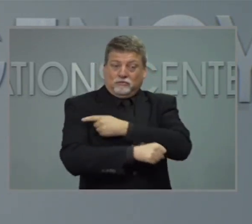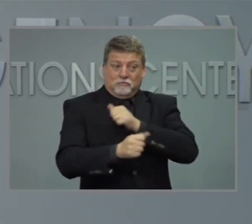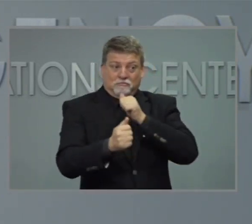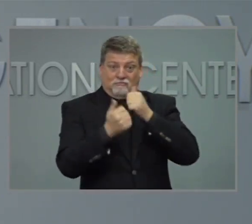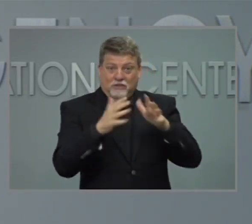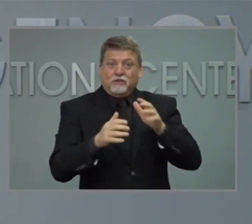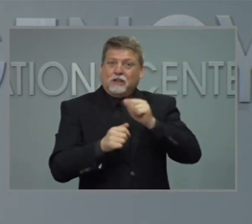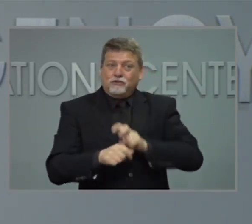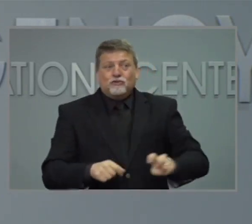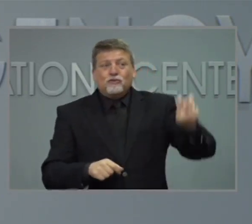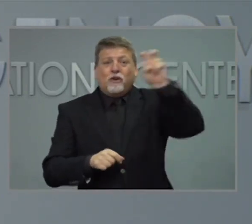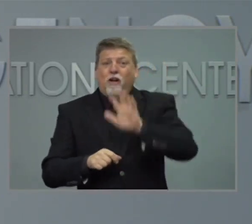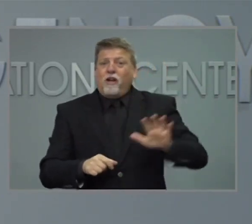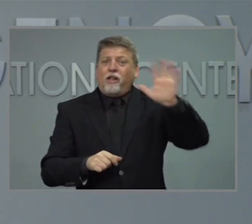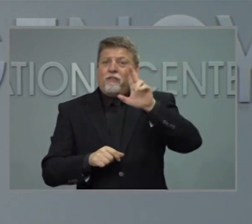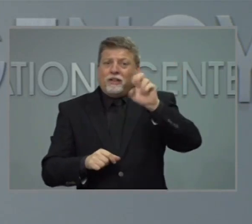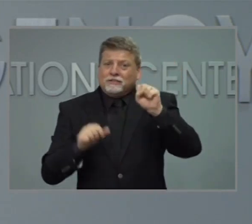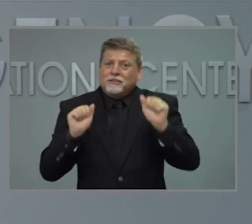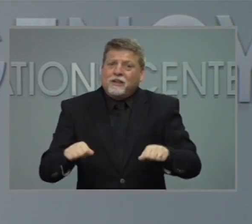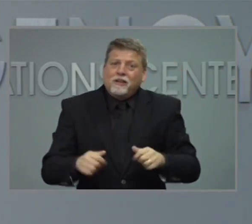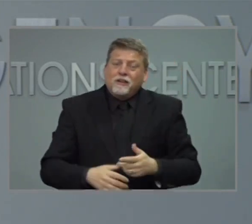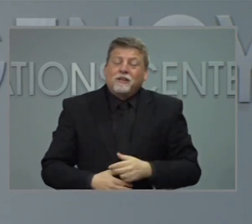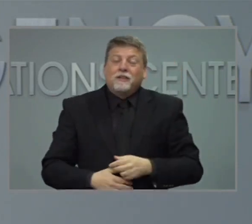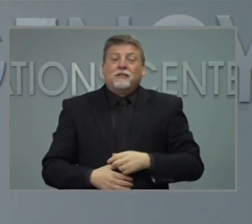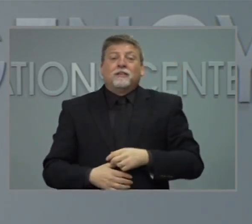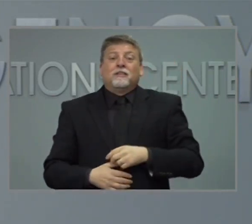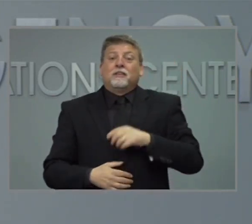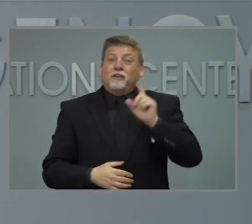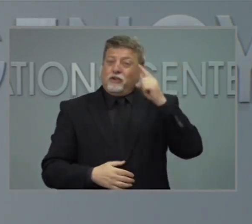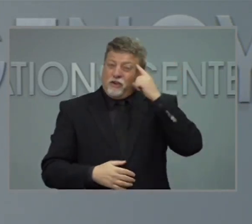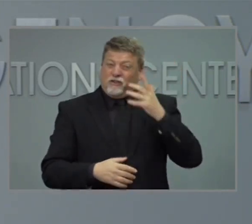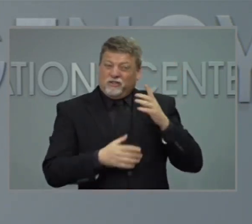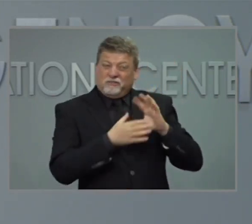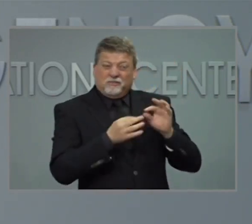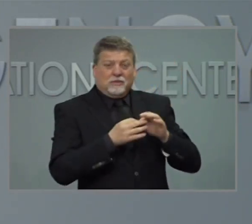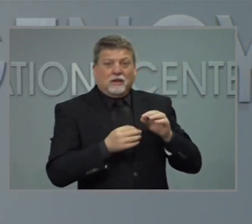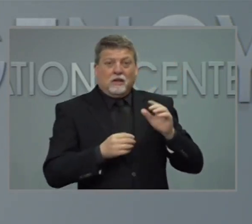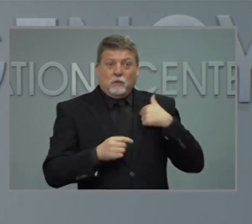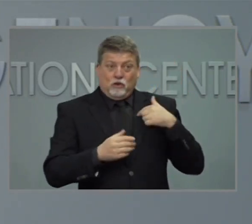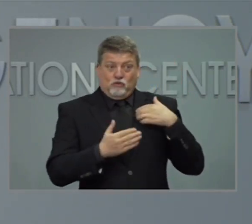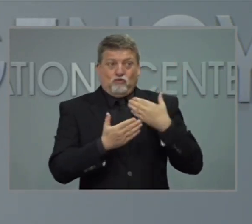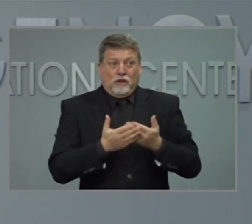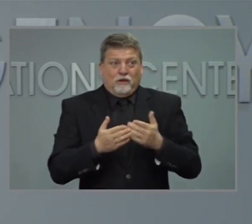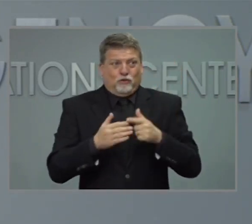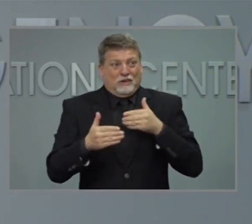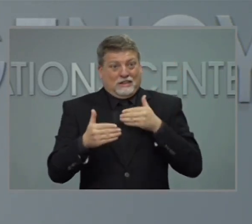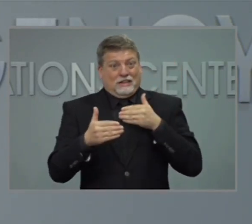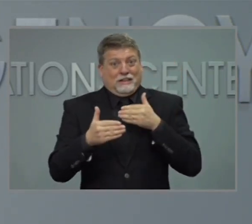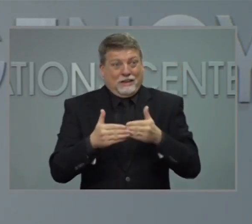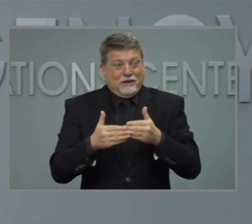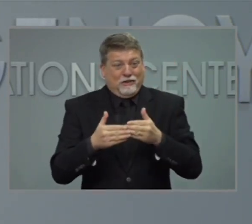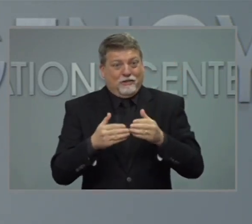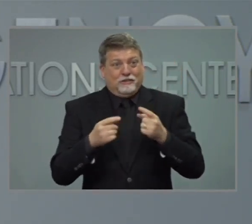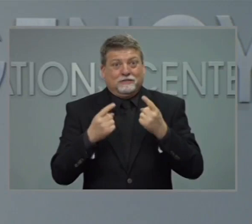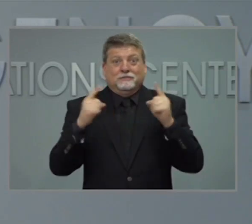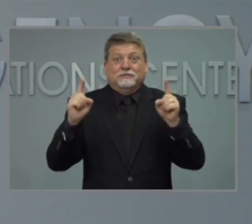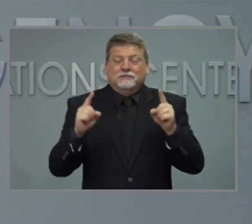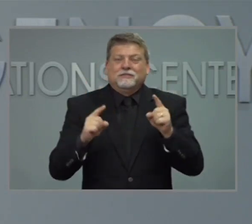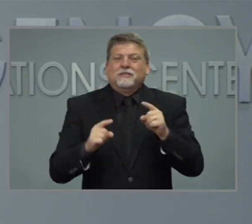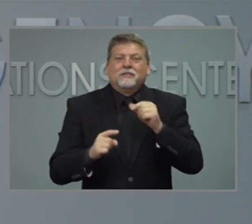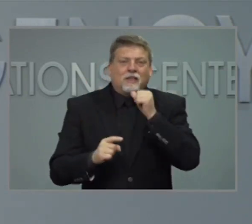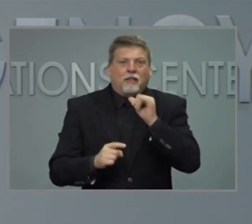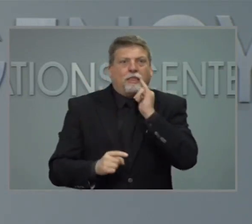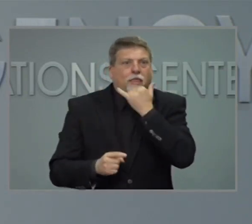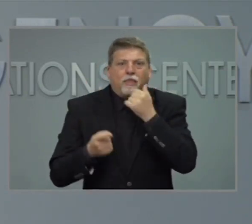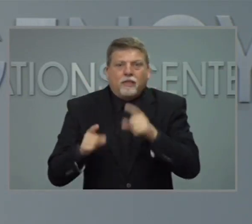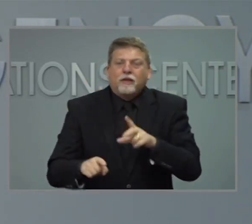States. As the governor noted, we did not get here by accident. Our progress is the result of North Carolinians doing what it takes to